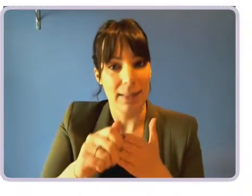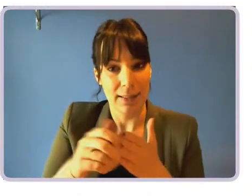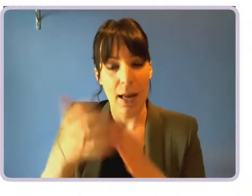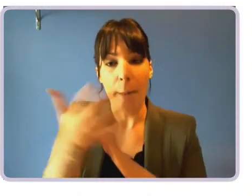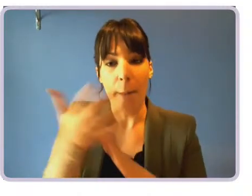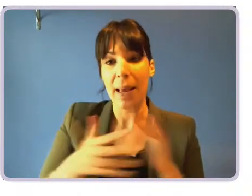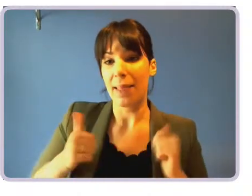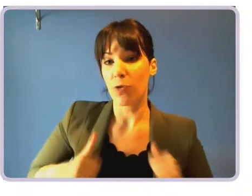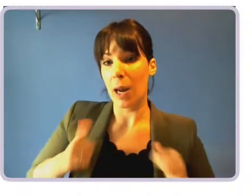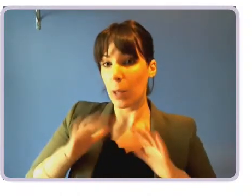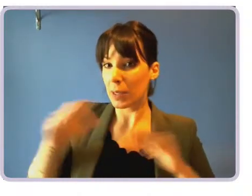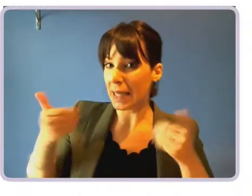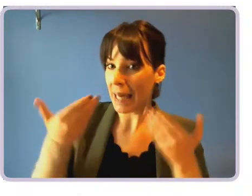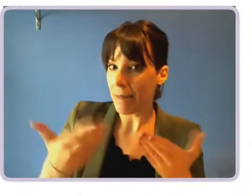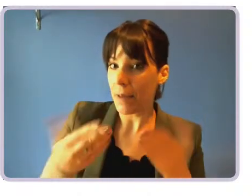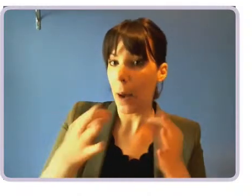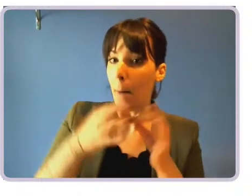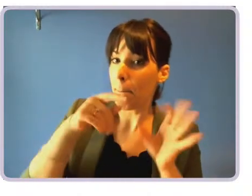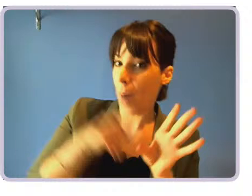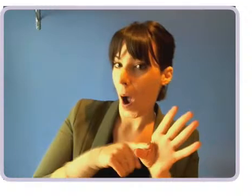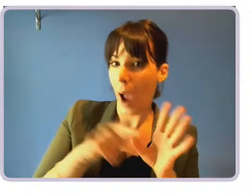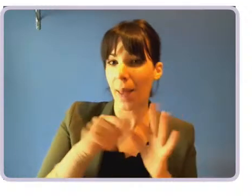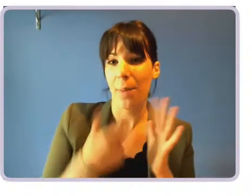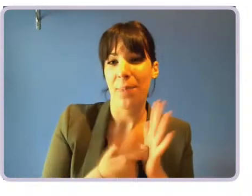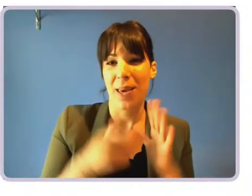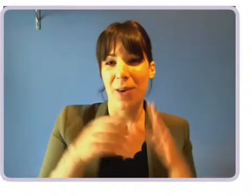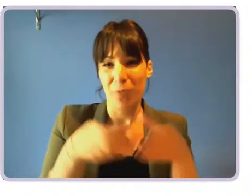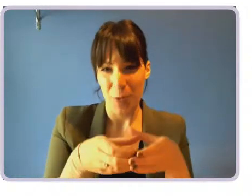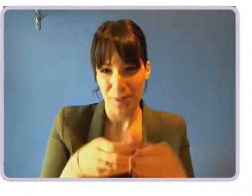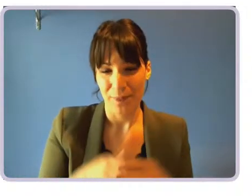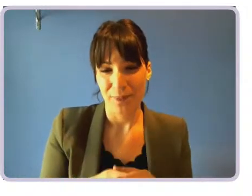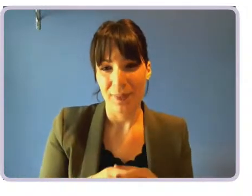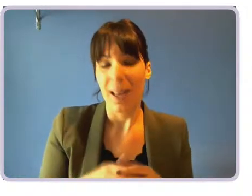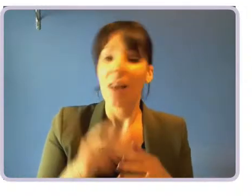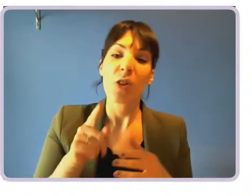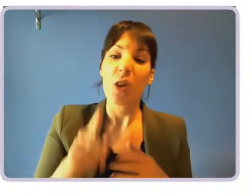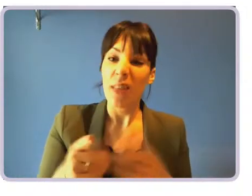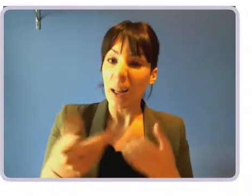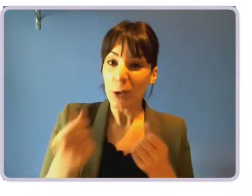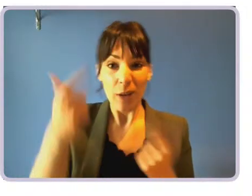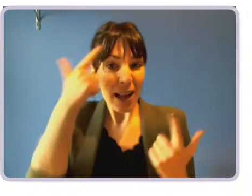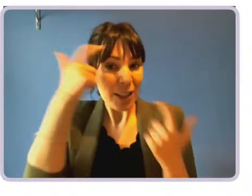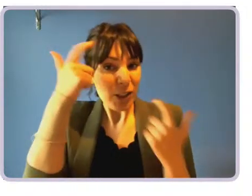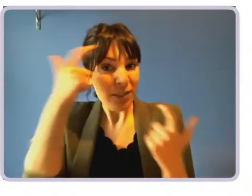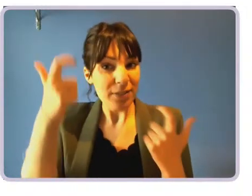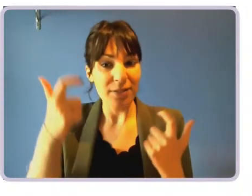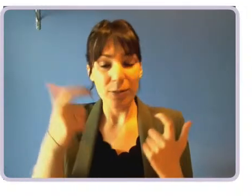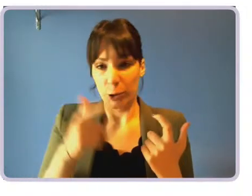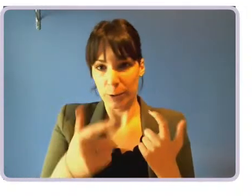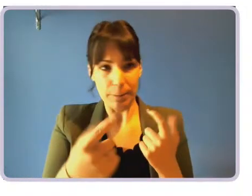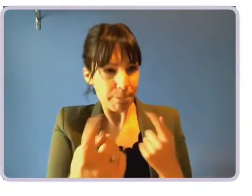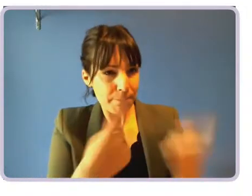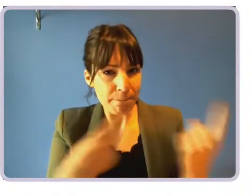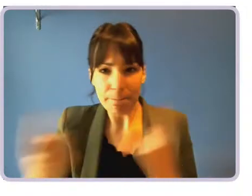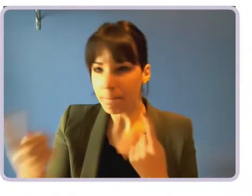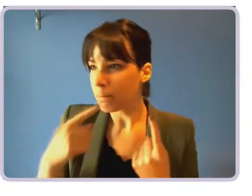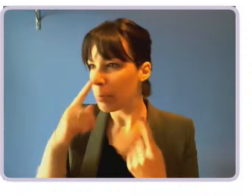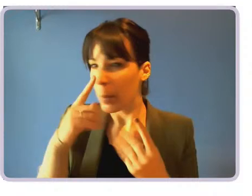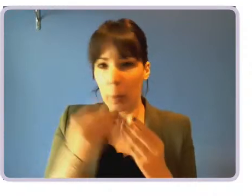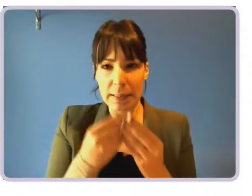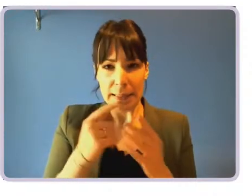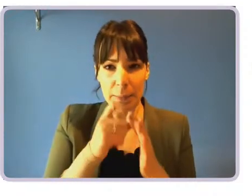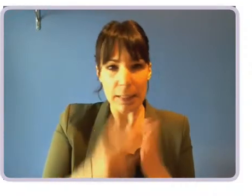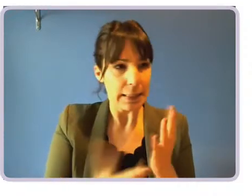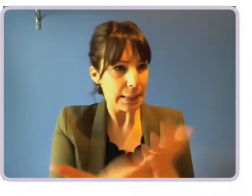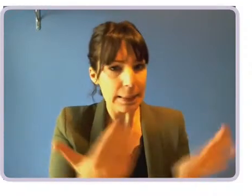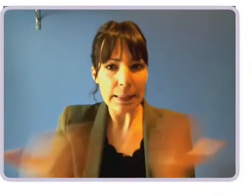planning and a little bit of initiative on our part, and bringing together not only people with disability with the lived experience of disability, but also finding